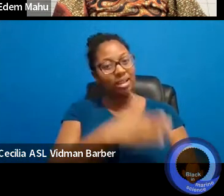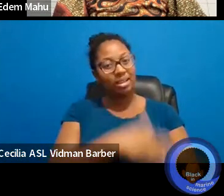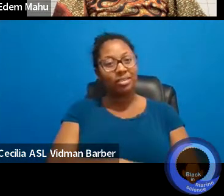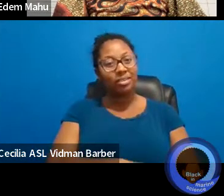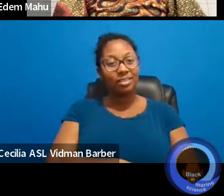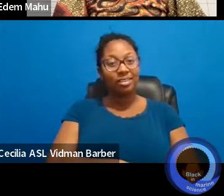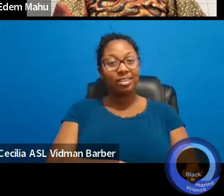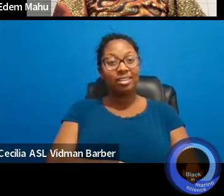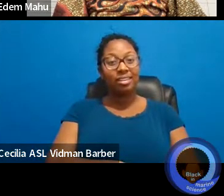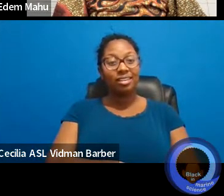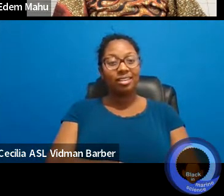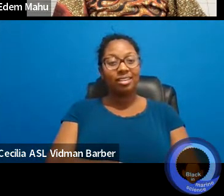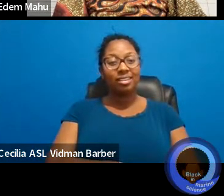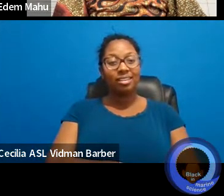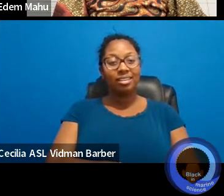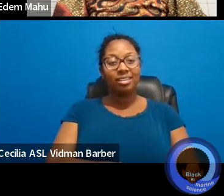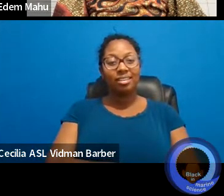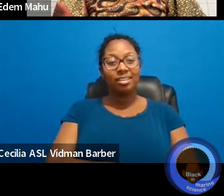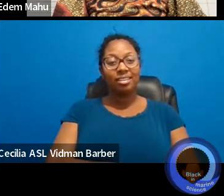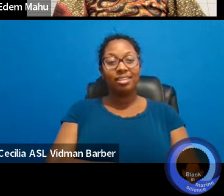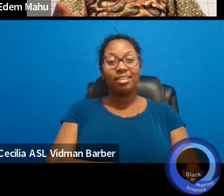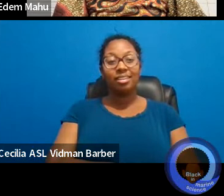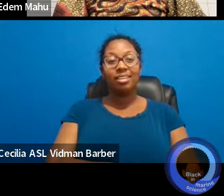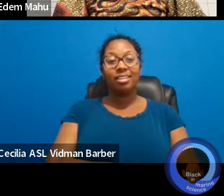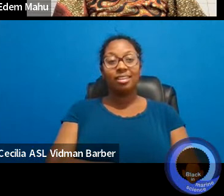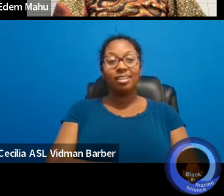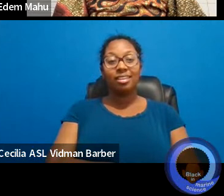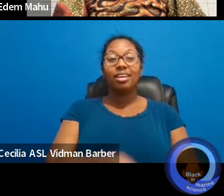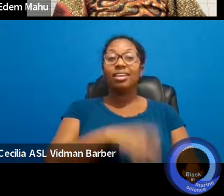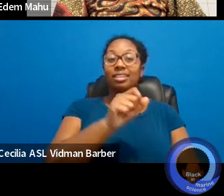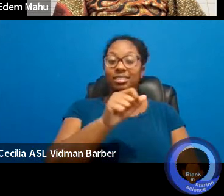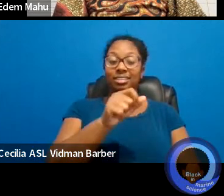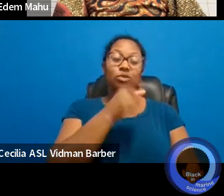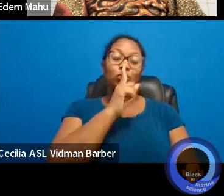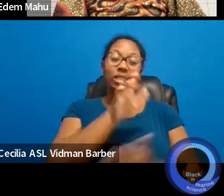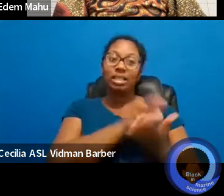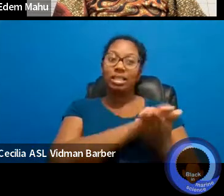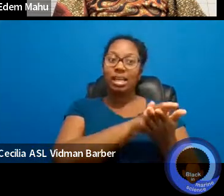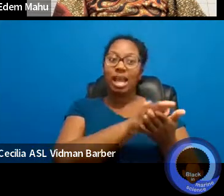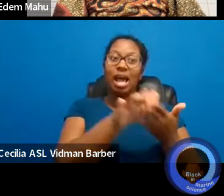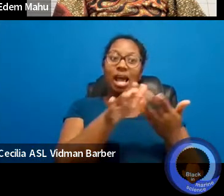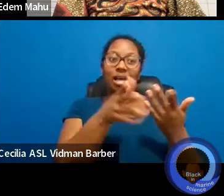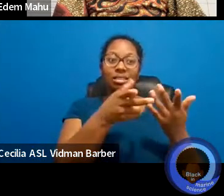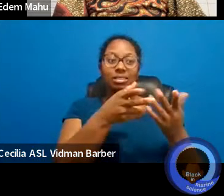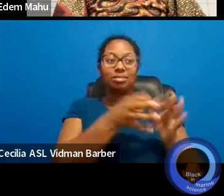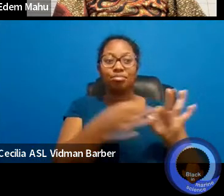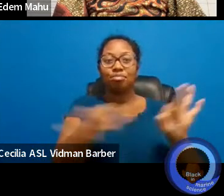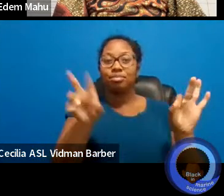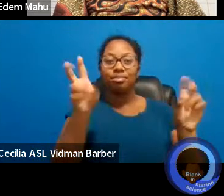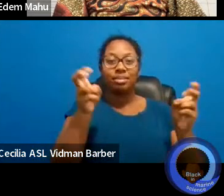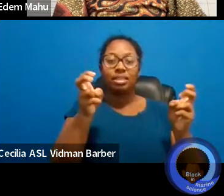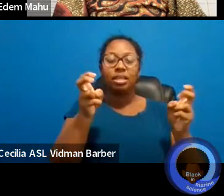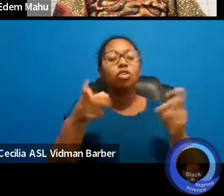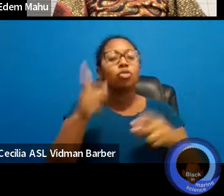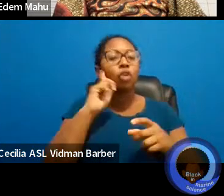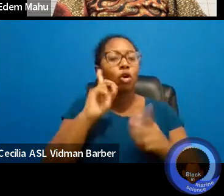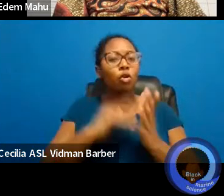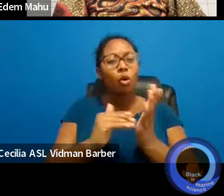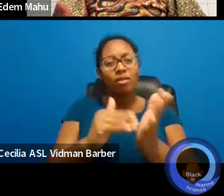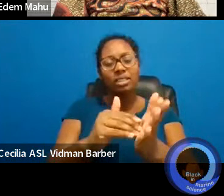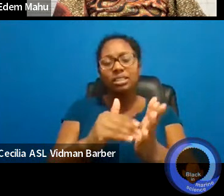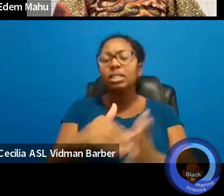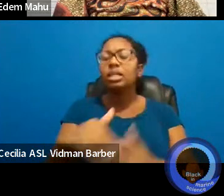very nice, big, important slogan, just do it. I think we've heard that many times in our life. Just do it and be